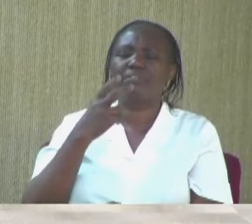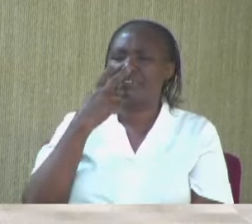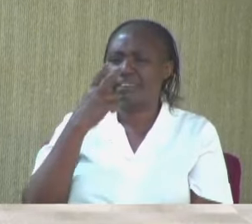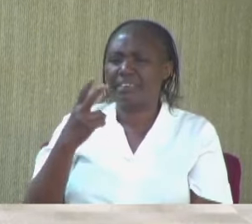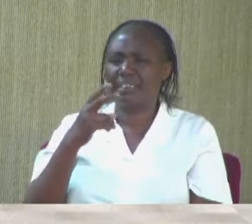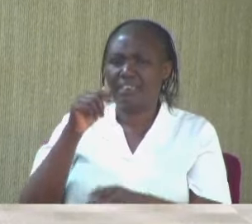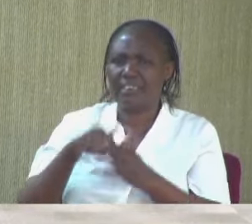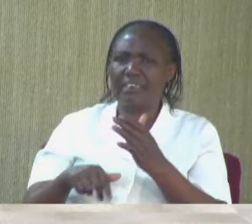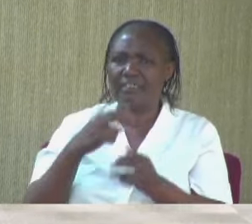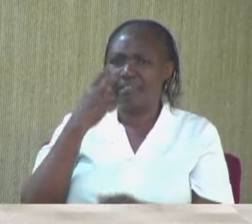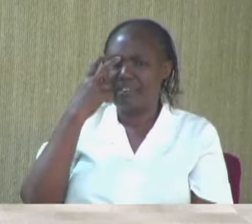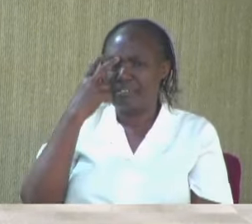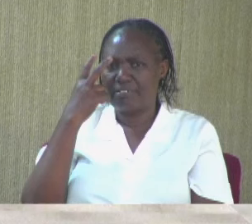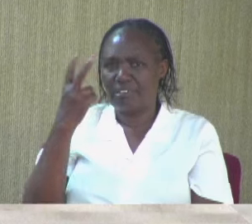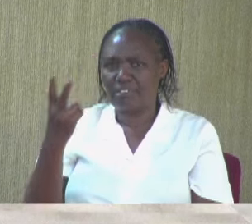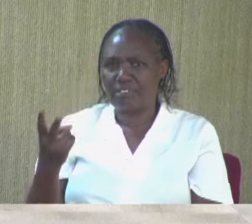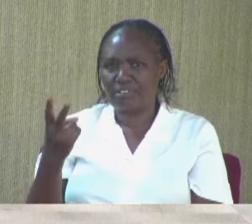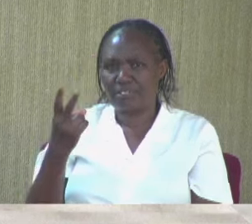Interesting detail.